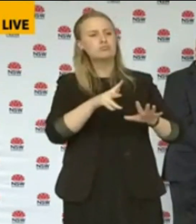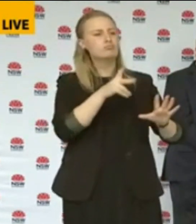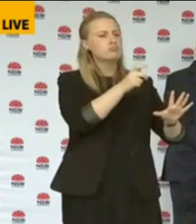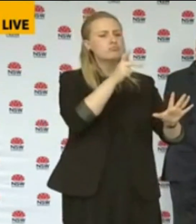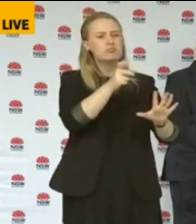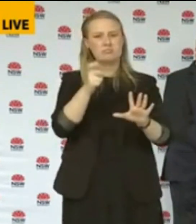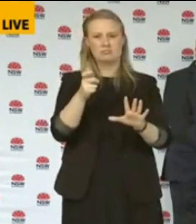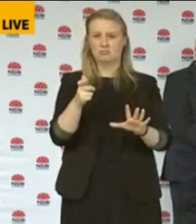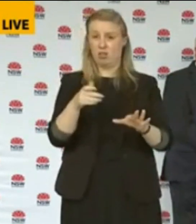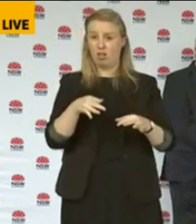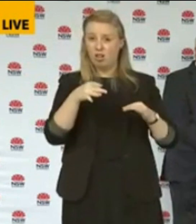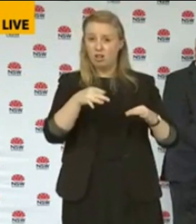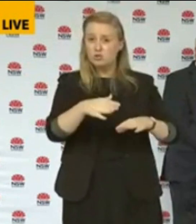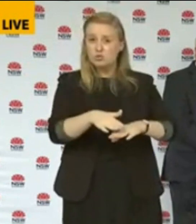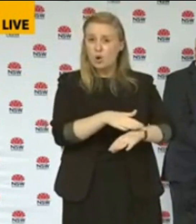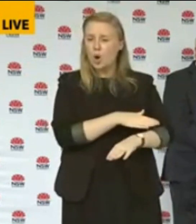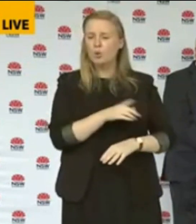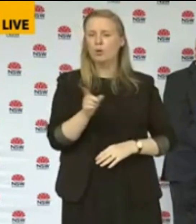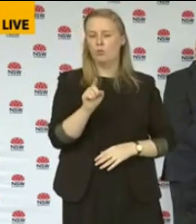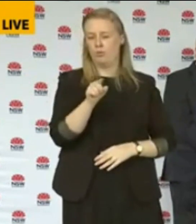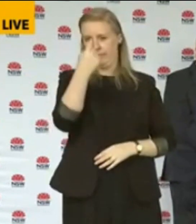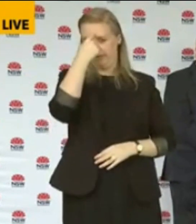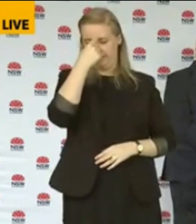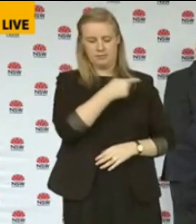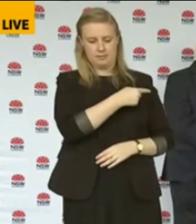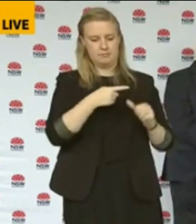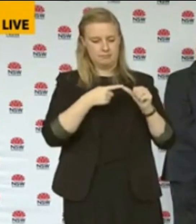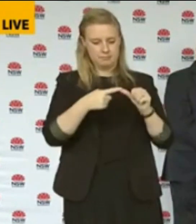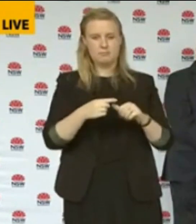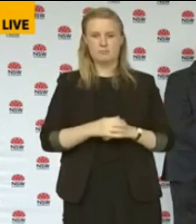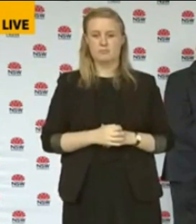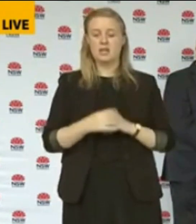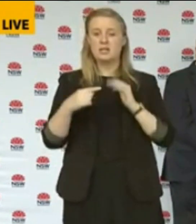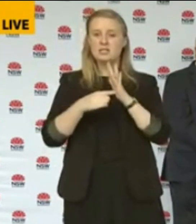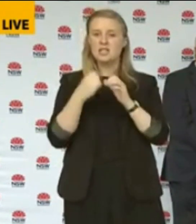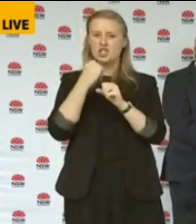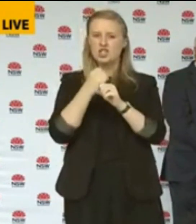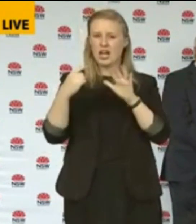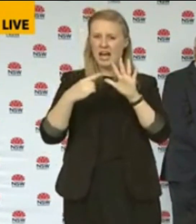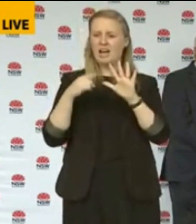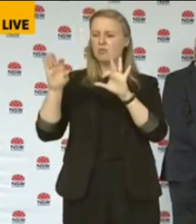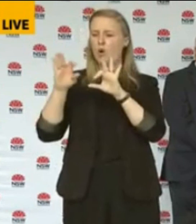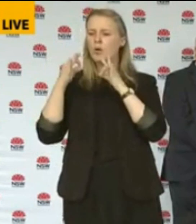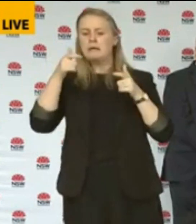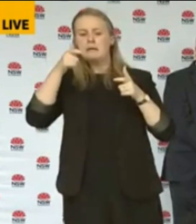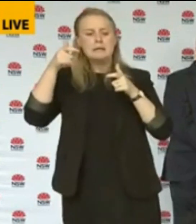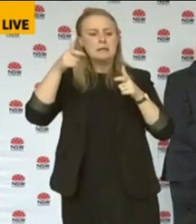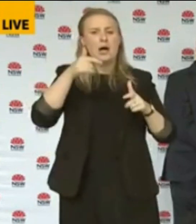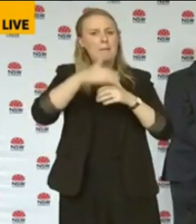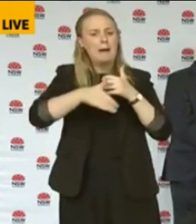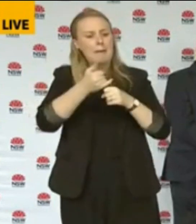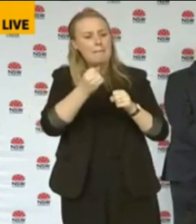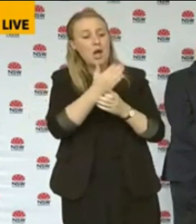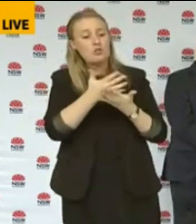Chant probably can answer this better than I can, but the reality here is the TGA, who's always overseen vaccines or anything to do with medicine in